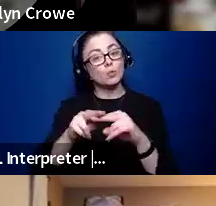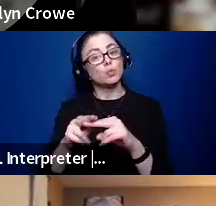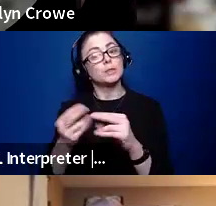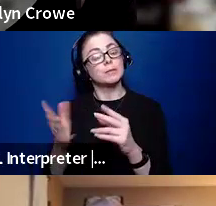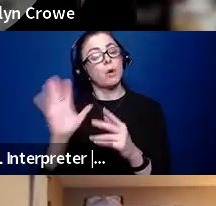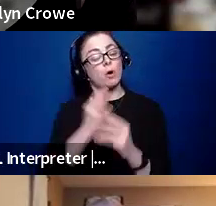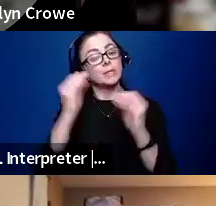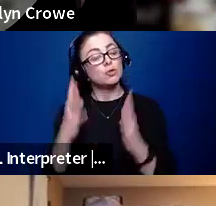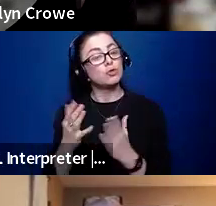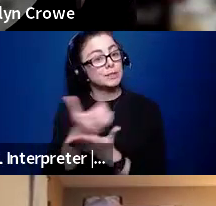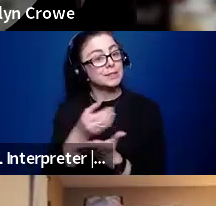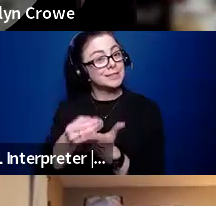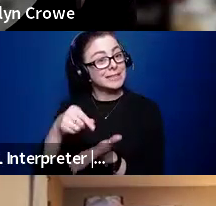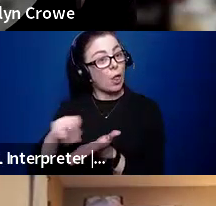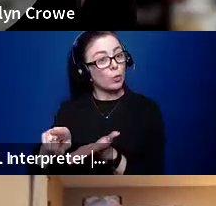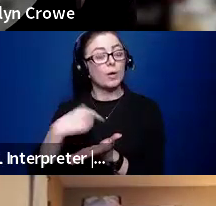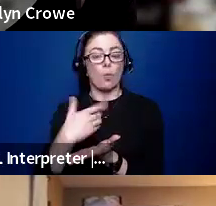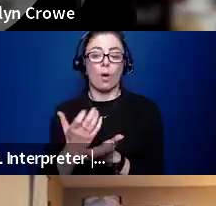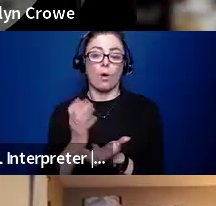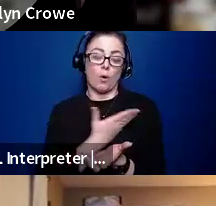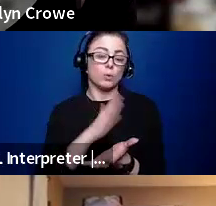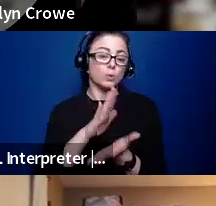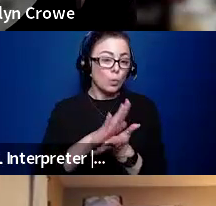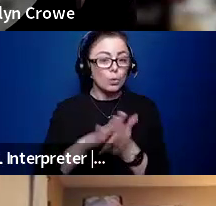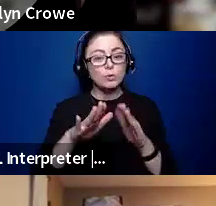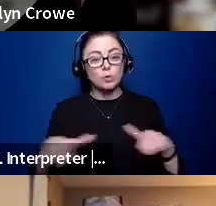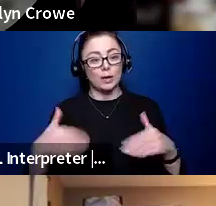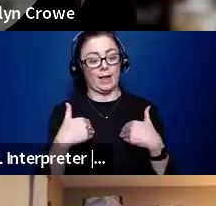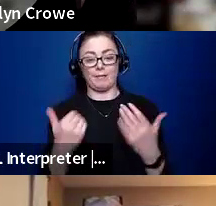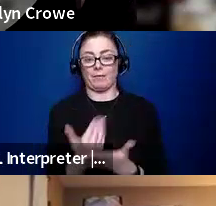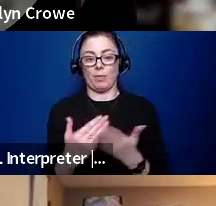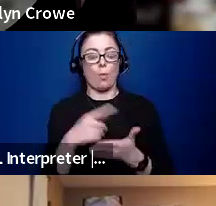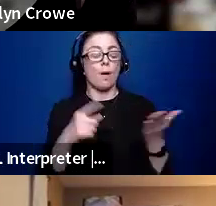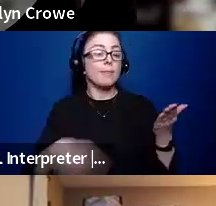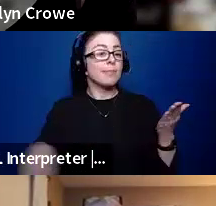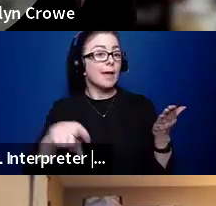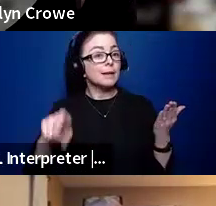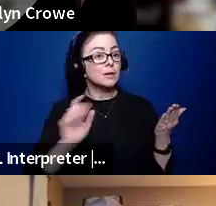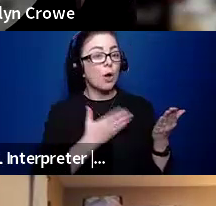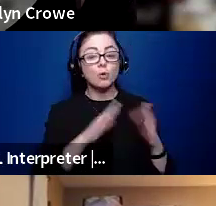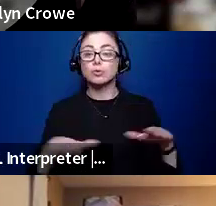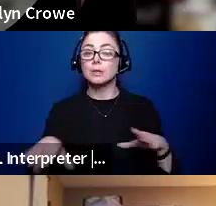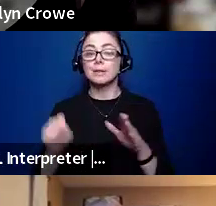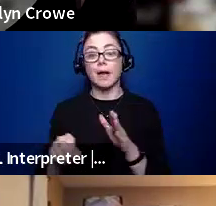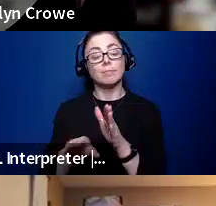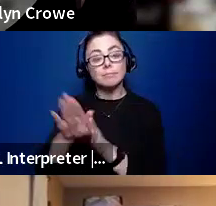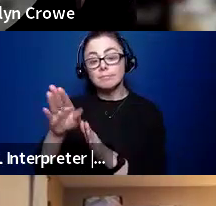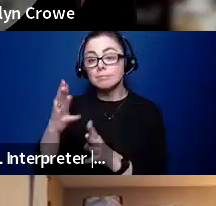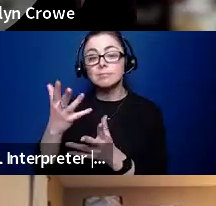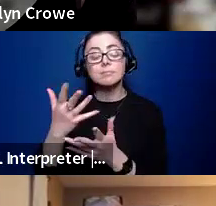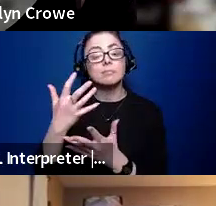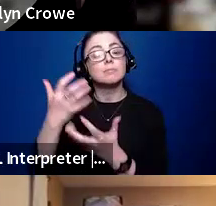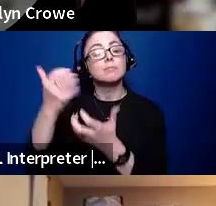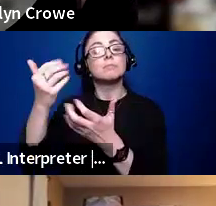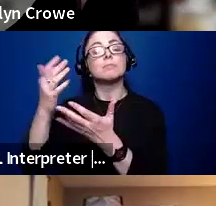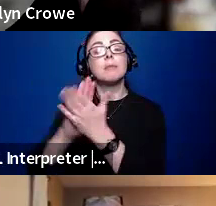schools and children really to have everything that they need so that our children really can grow up to be their best selves, but also importantly, to have